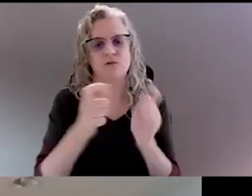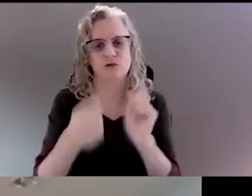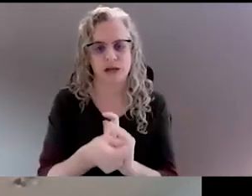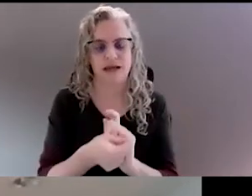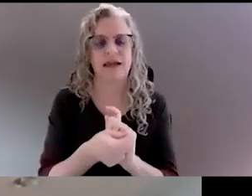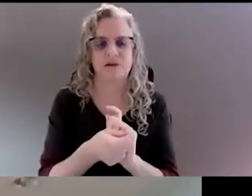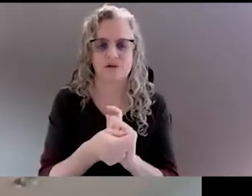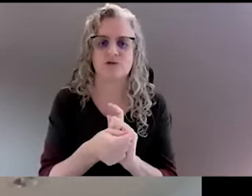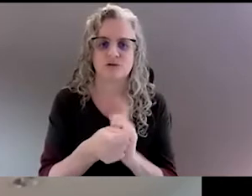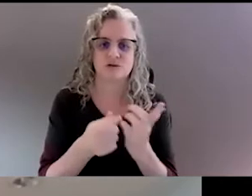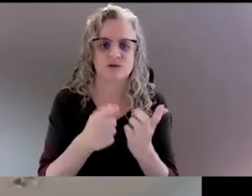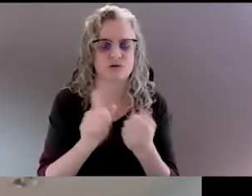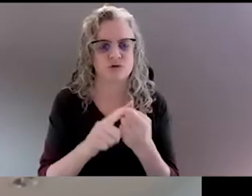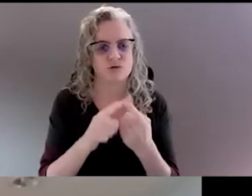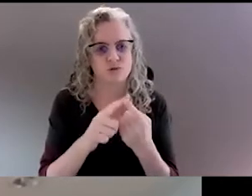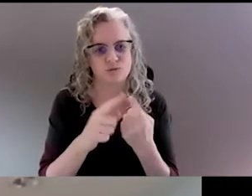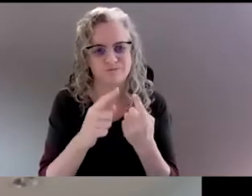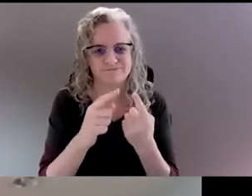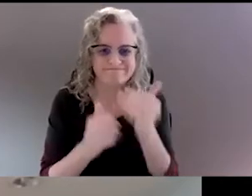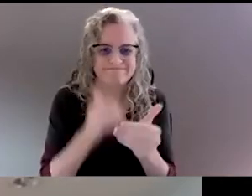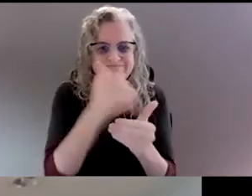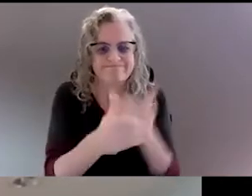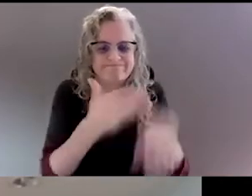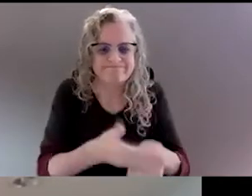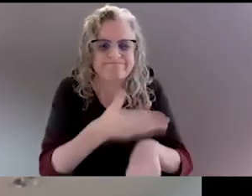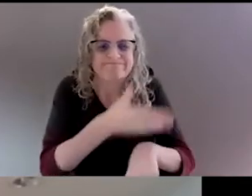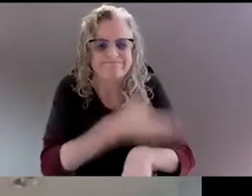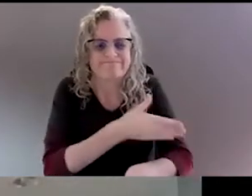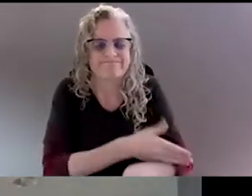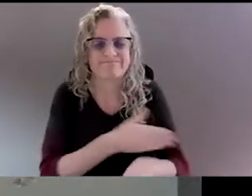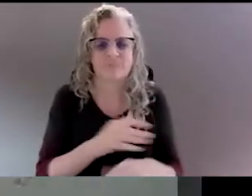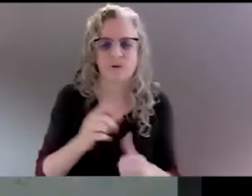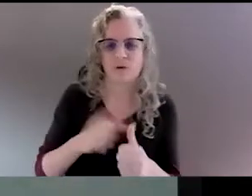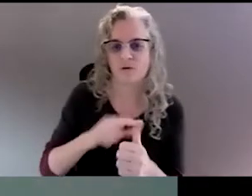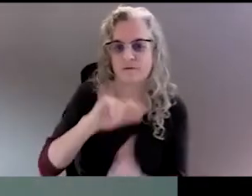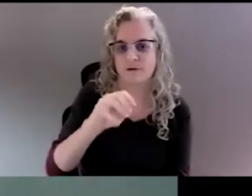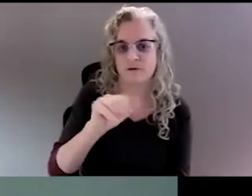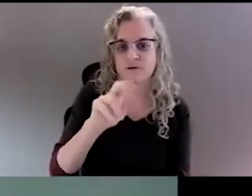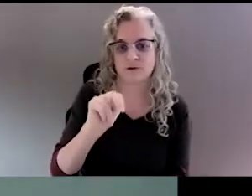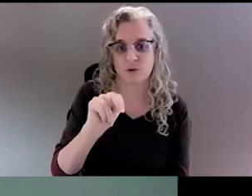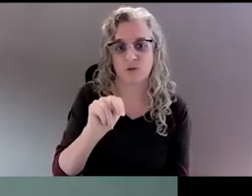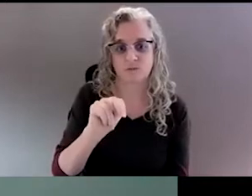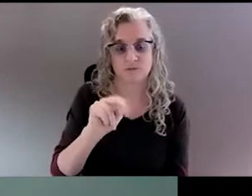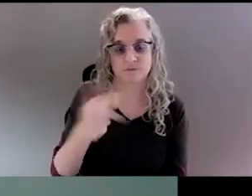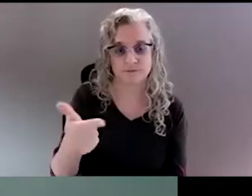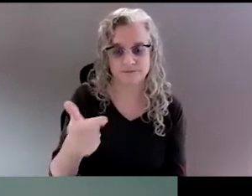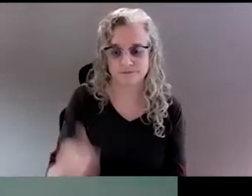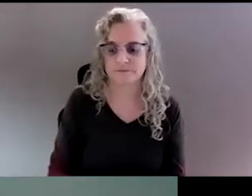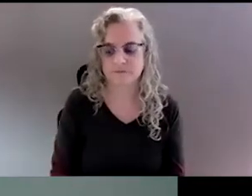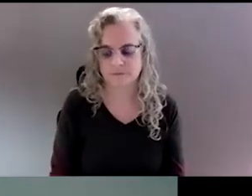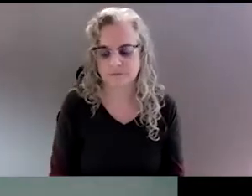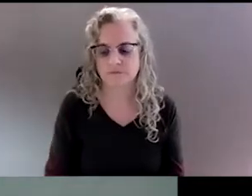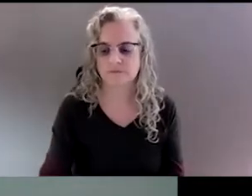toward equity. And so let's first hear from Joan. The question is, what can we do